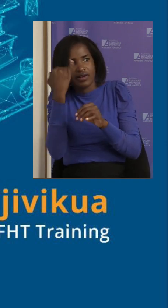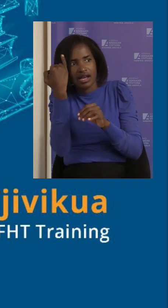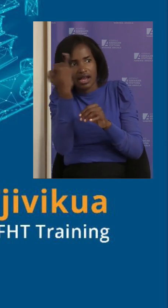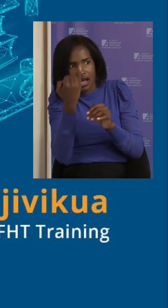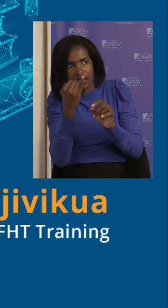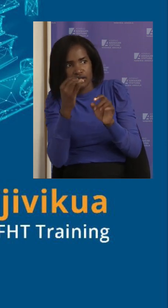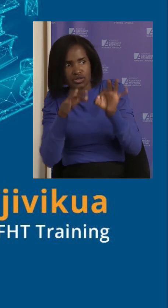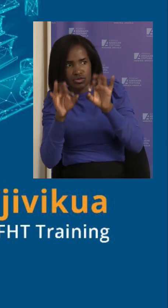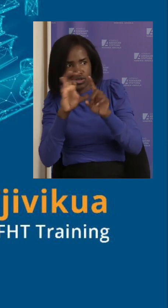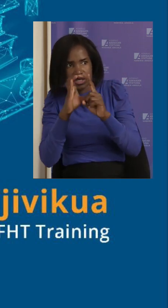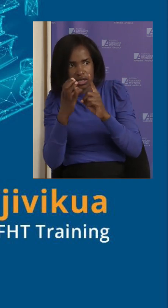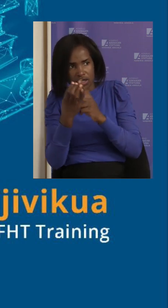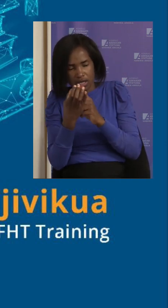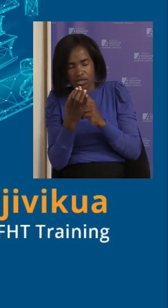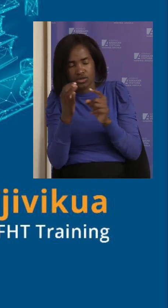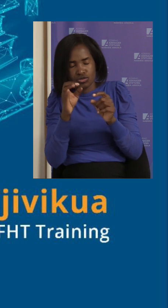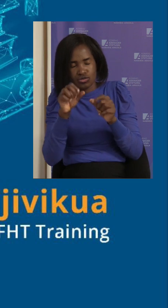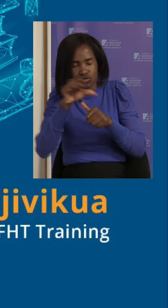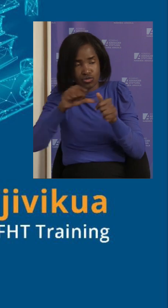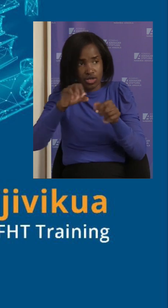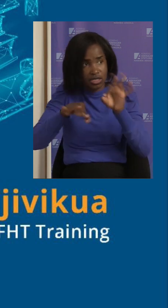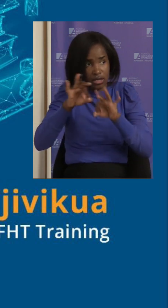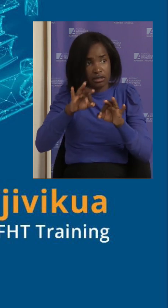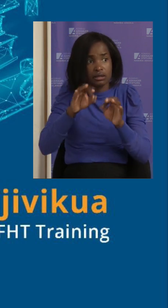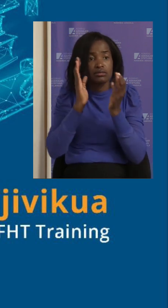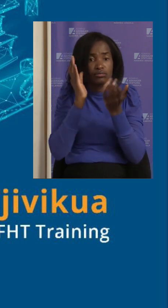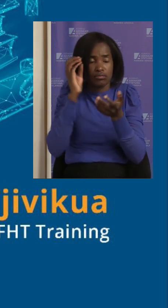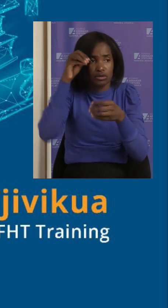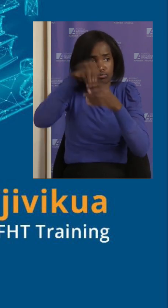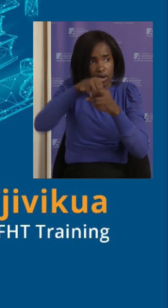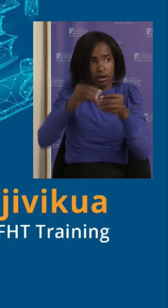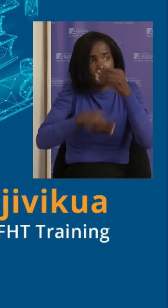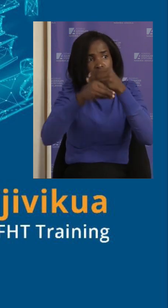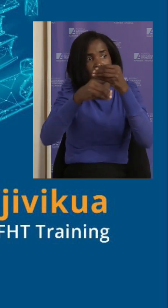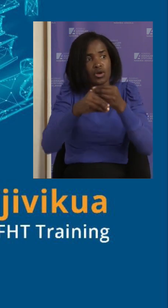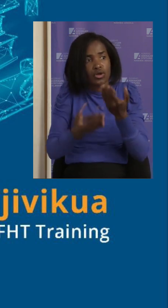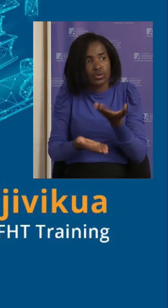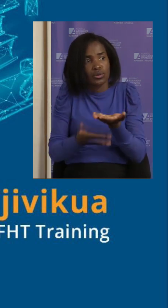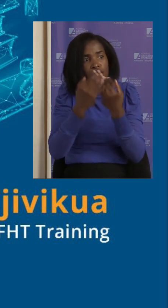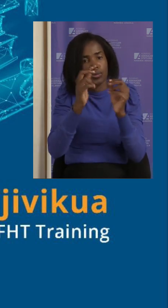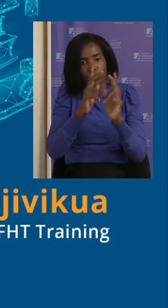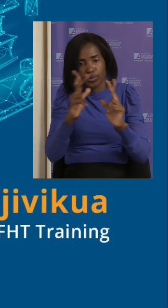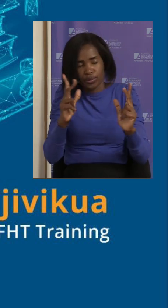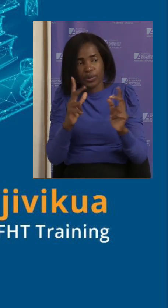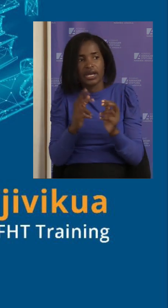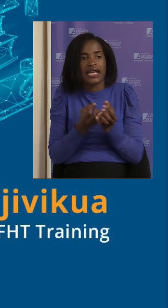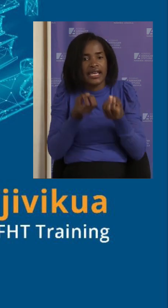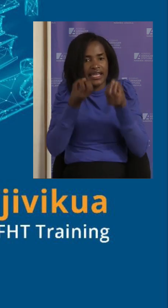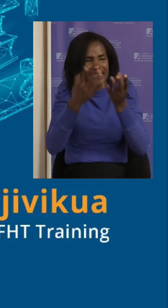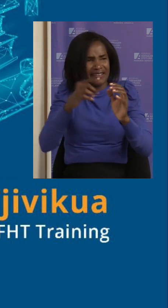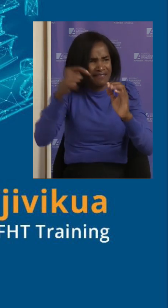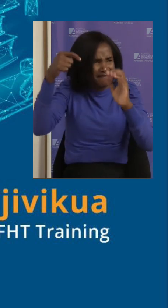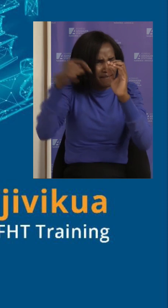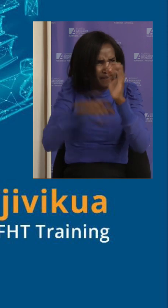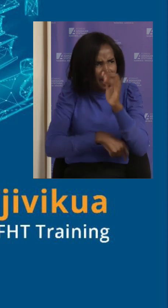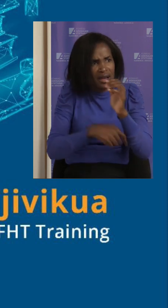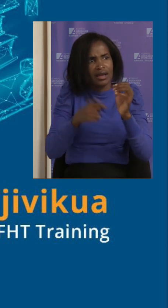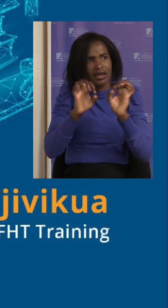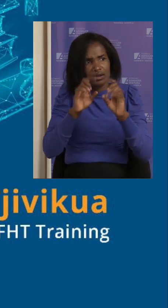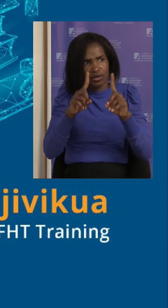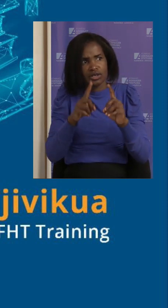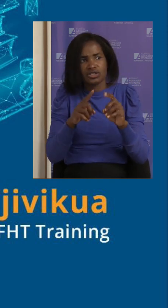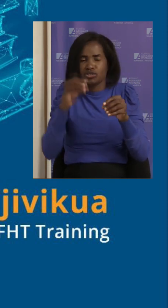social sciences must not be forgotten to provide pathways for learning for the populace and deliver a comprehensive education at all levels,